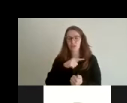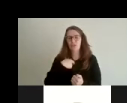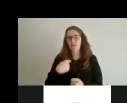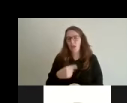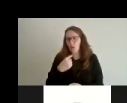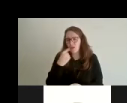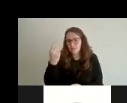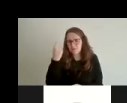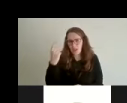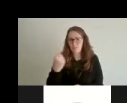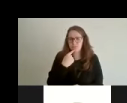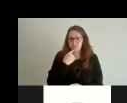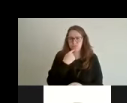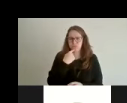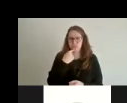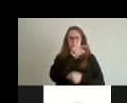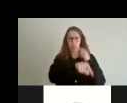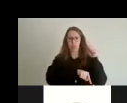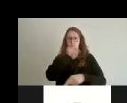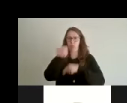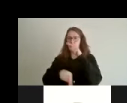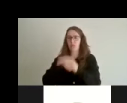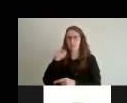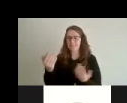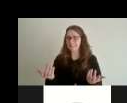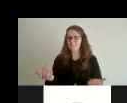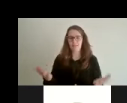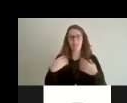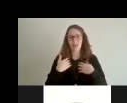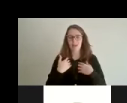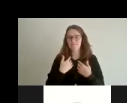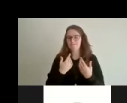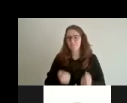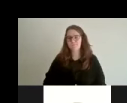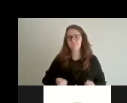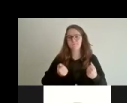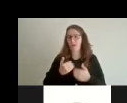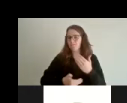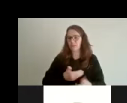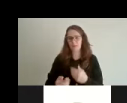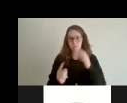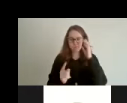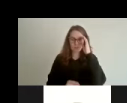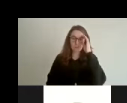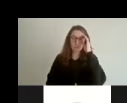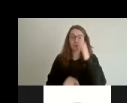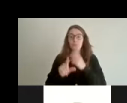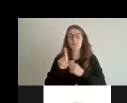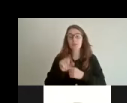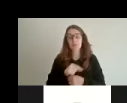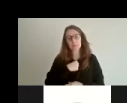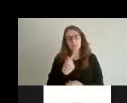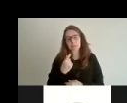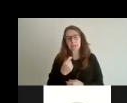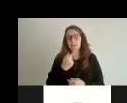been pointed out, about people, which kind of bind them and not let them loose, so to speak. We have to increase the